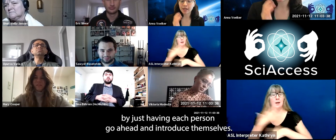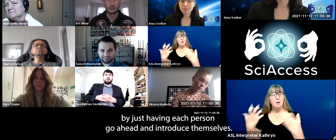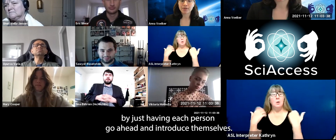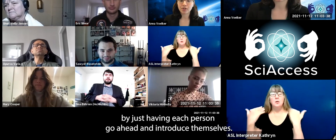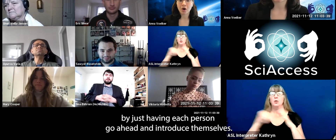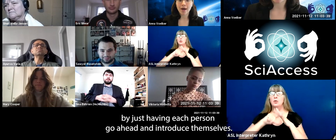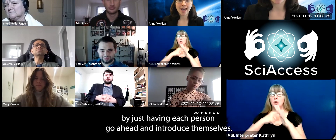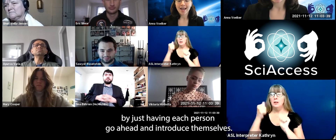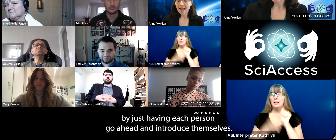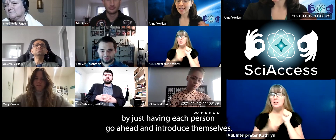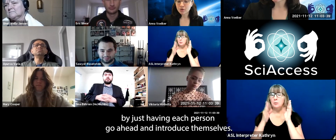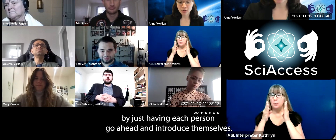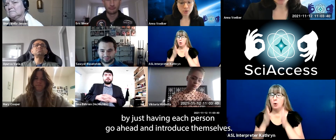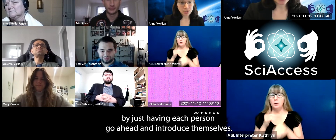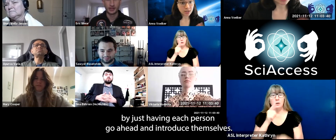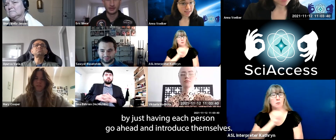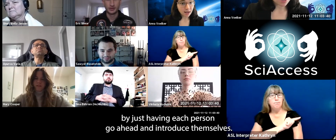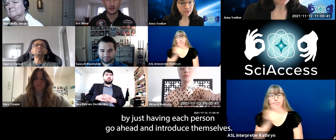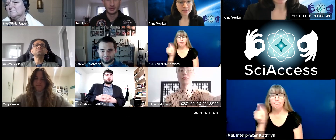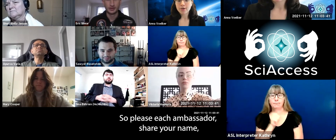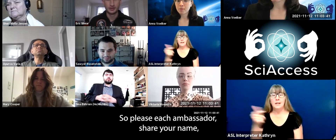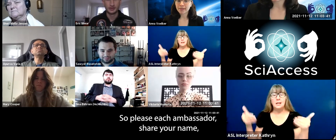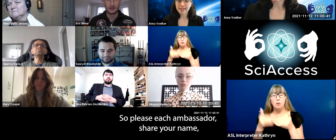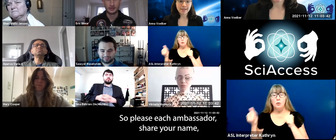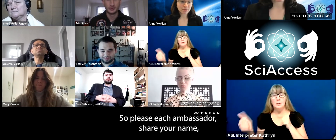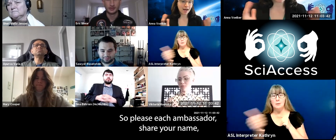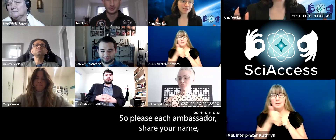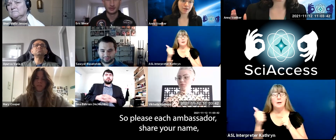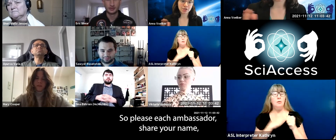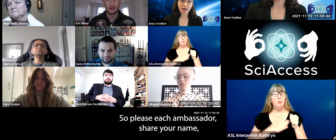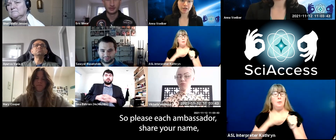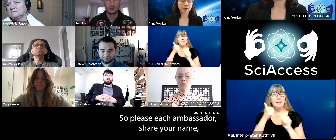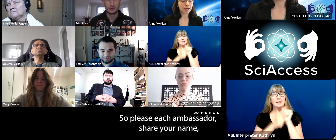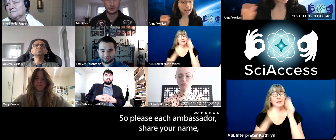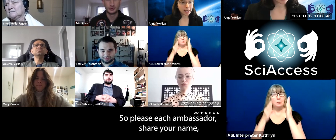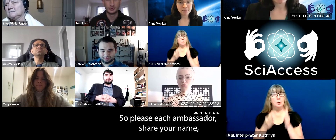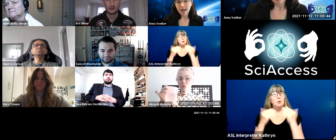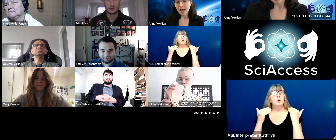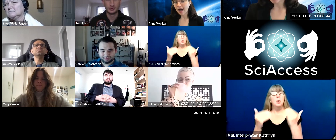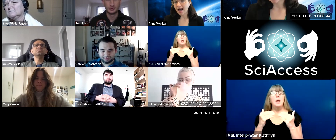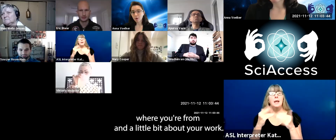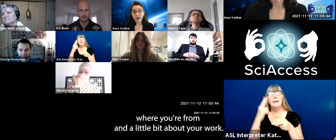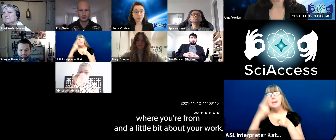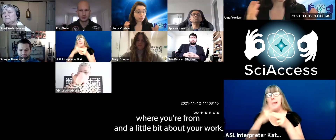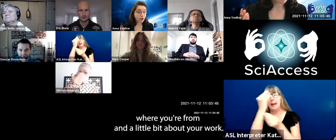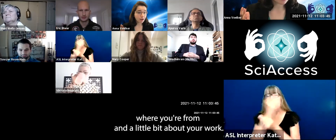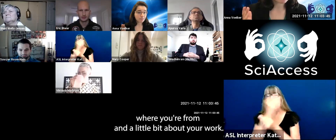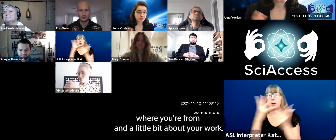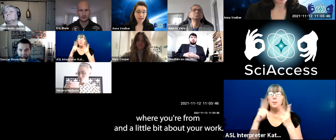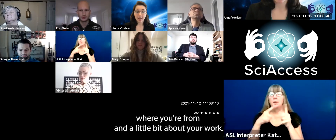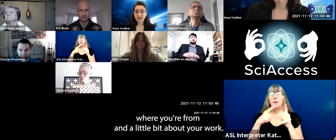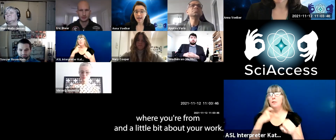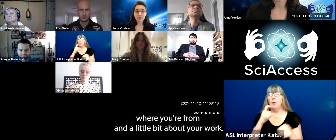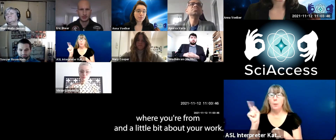having each person go ahead and introduce themselves. So please, each ambassador, share your name, where you're